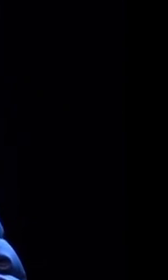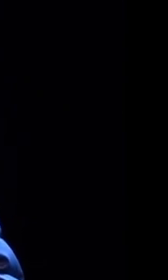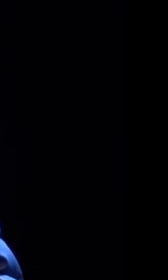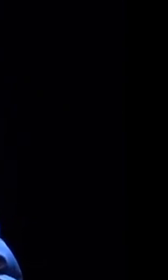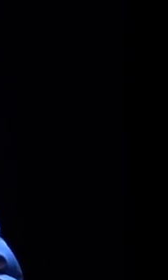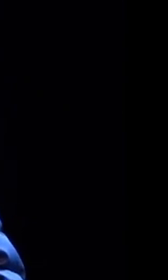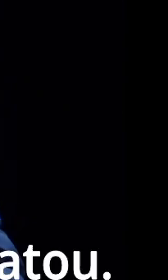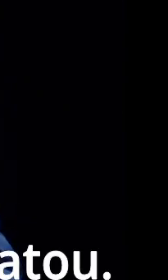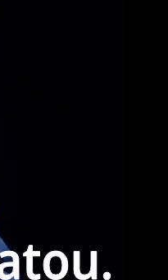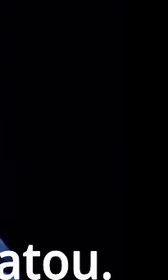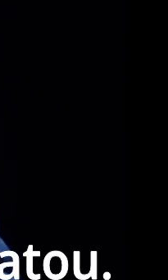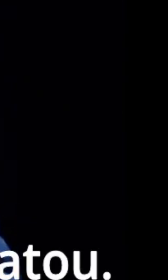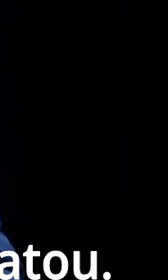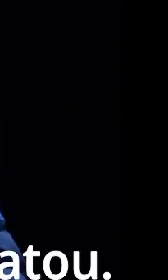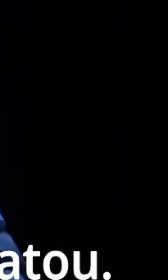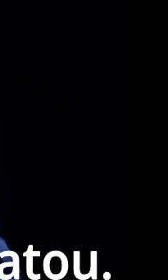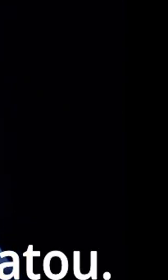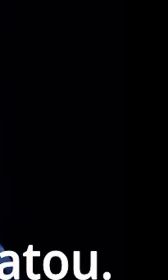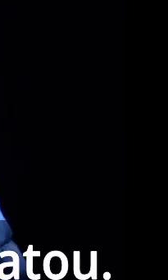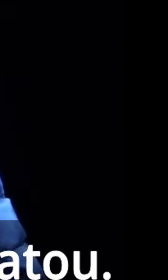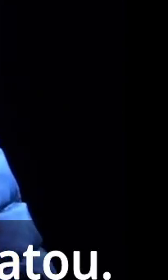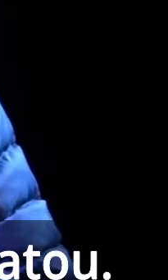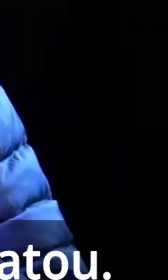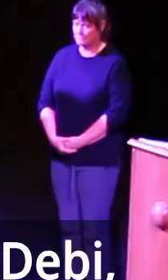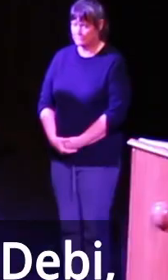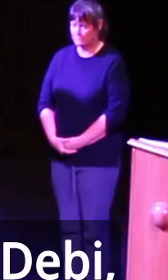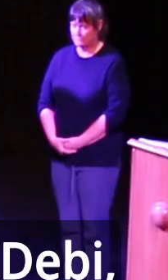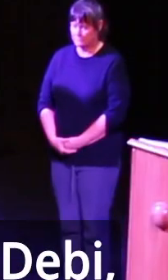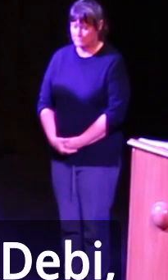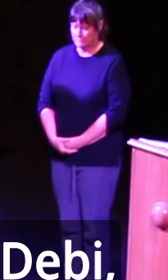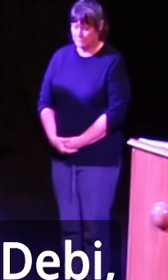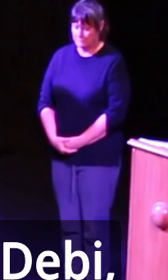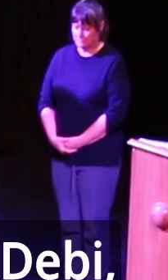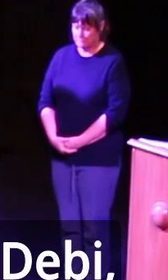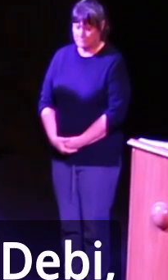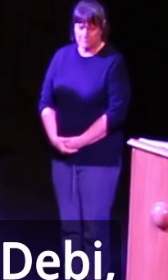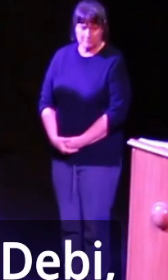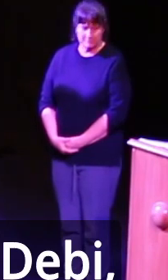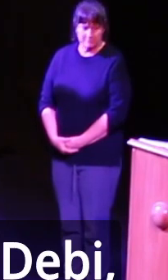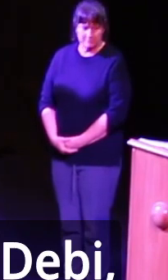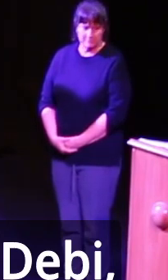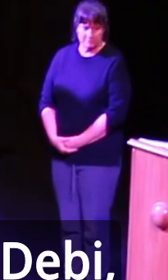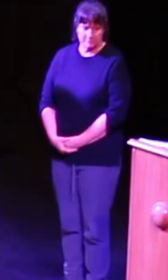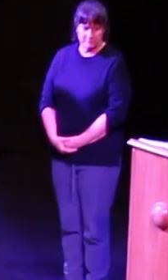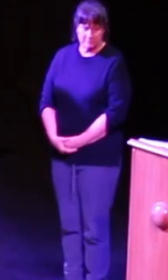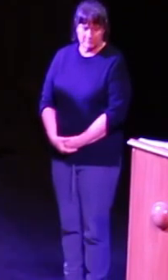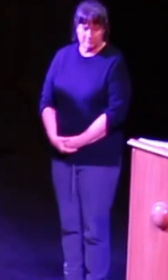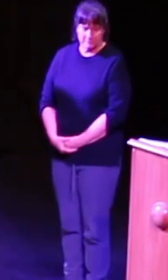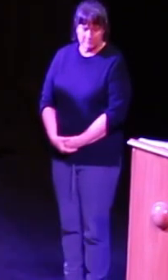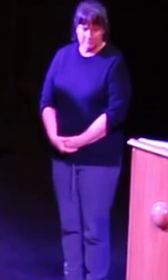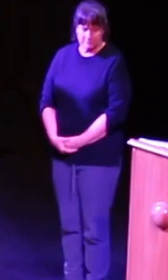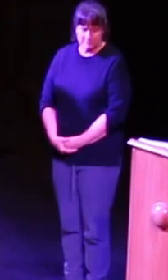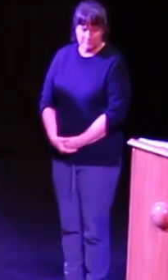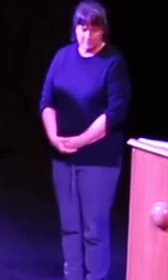ngā iwi kia, anō reire nau mai hara mai wangi a tātou. He tū ana hau te taho tōku whaia Debbie, māua